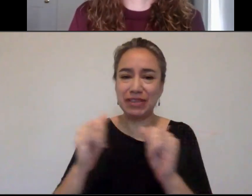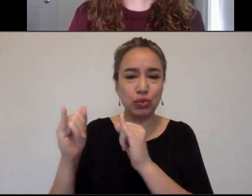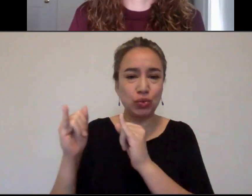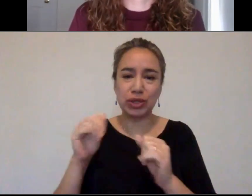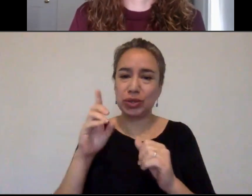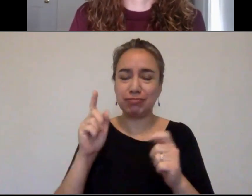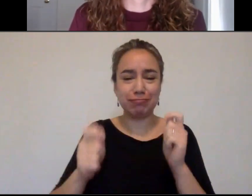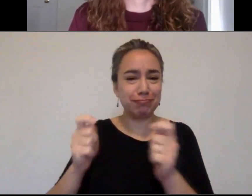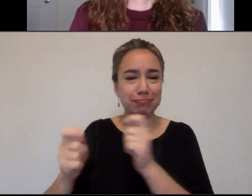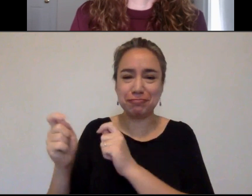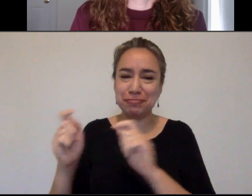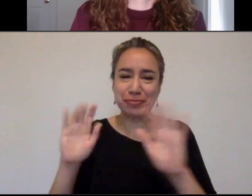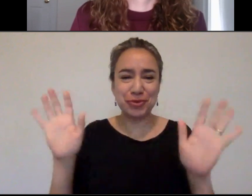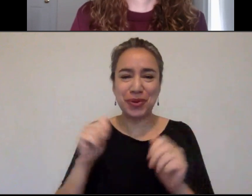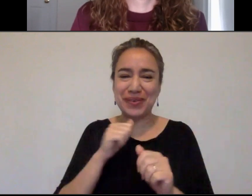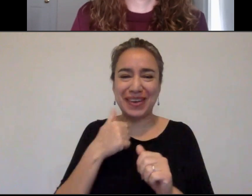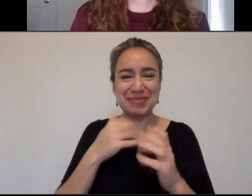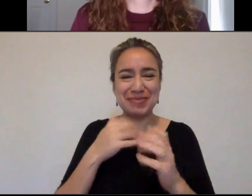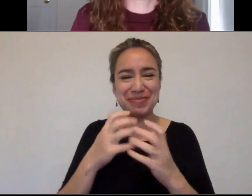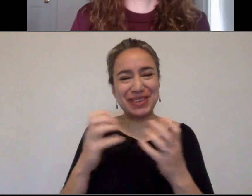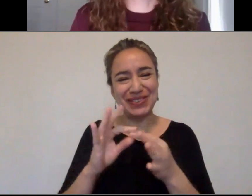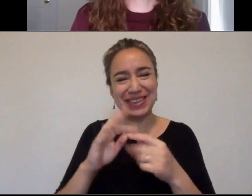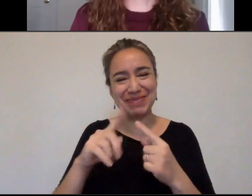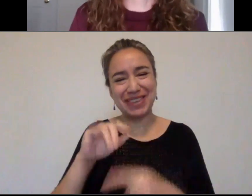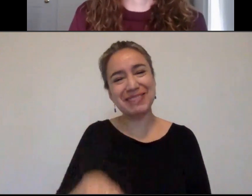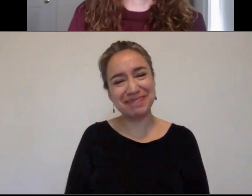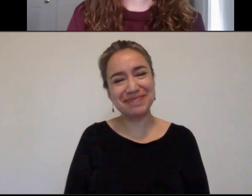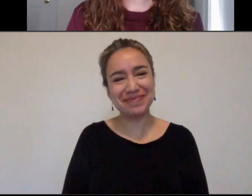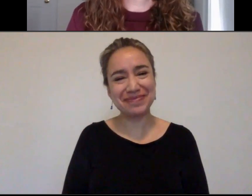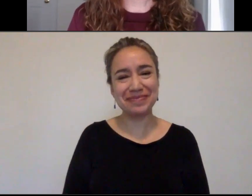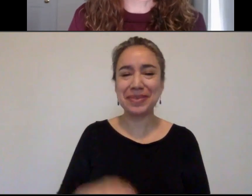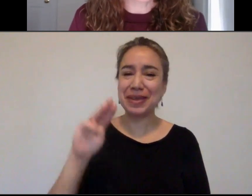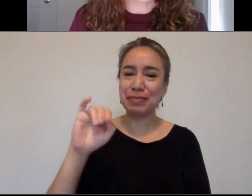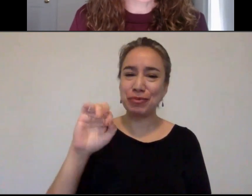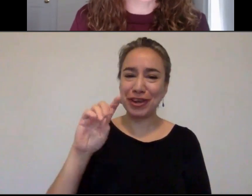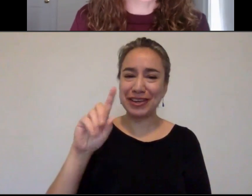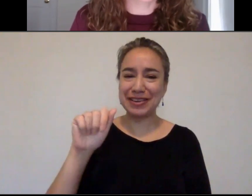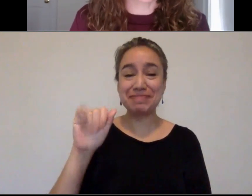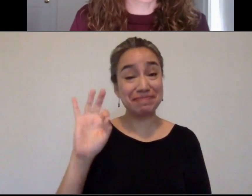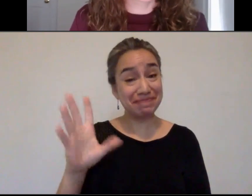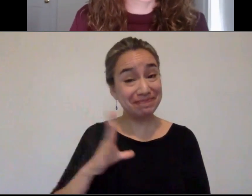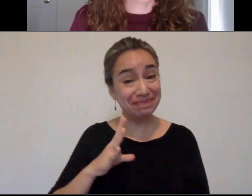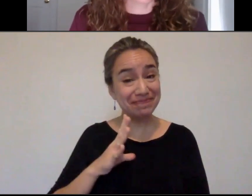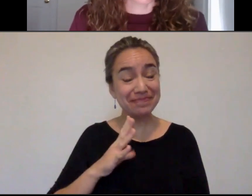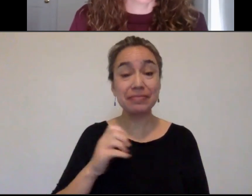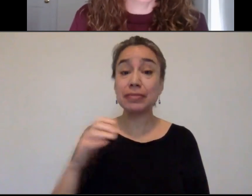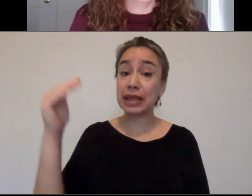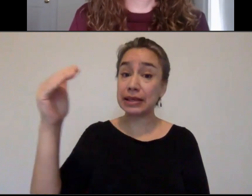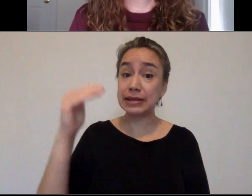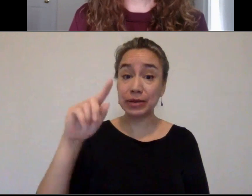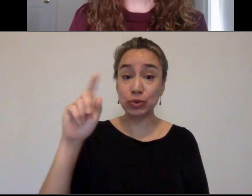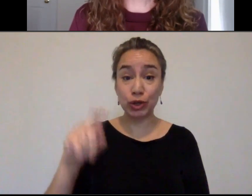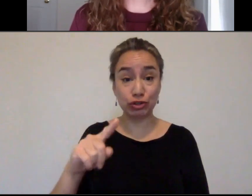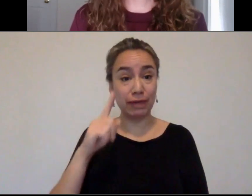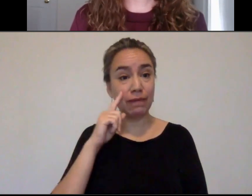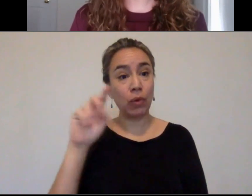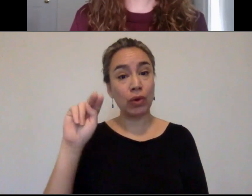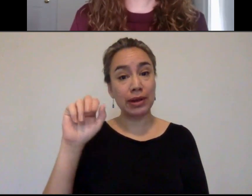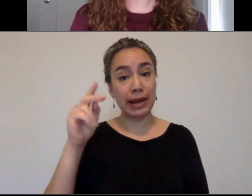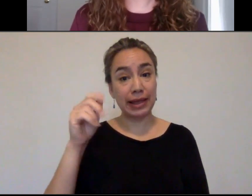necessarily canvassing. So I don't have much to say about that. Thank you. So our next question is addressed to Nathan. Do you